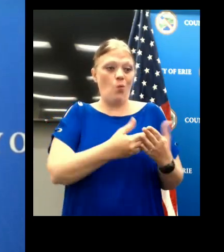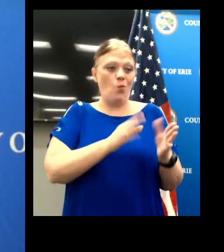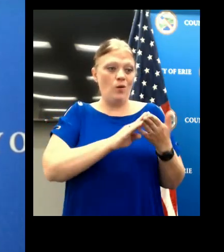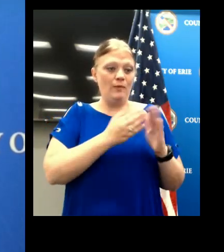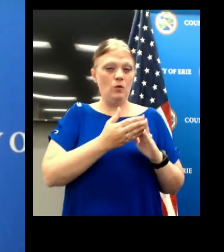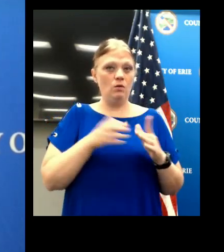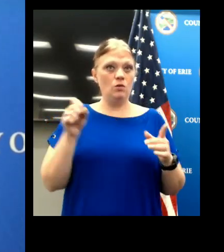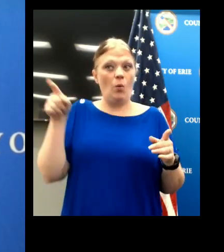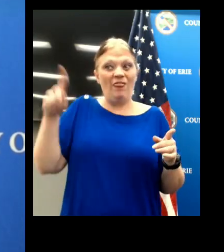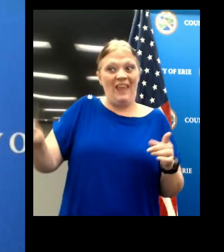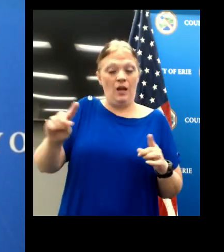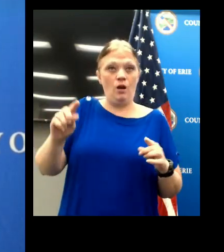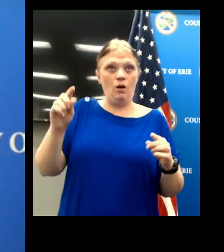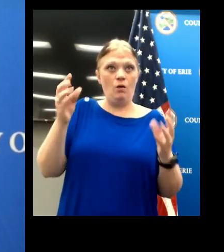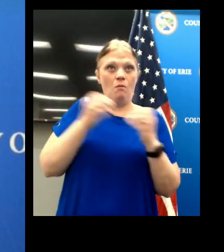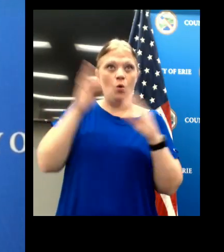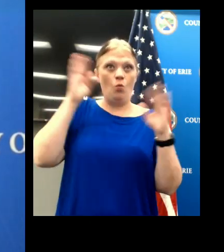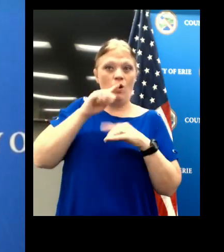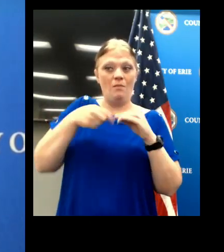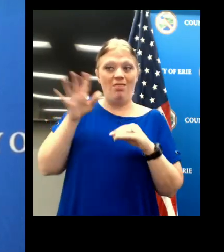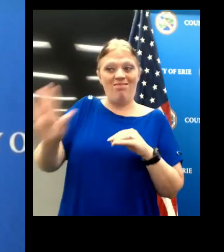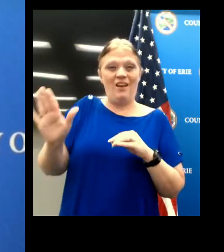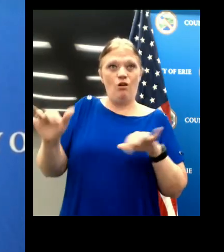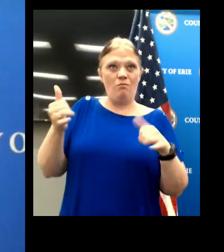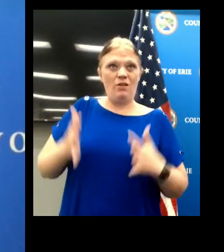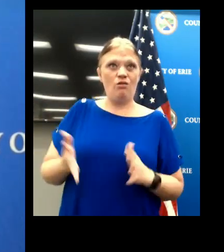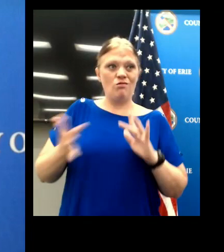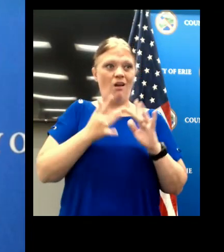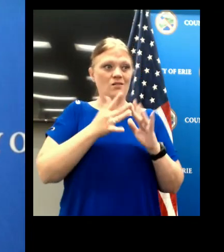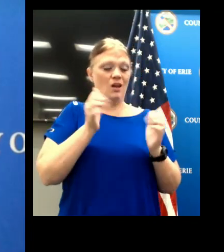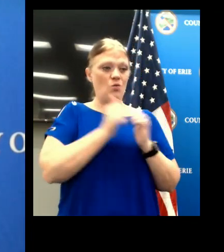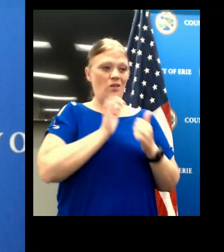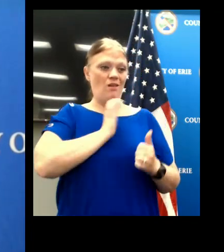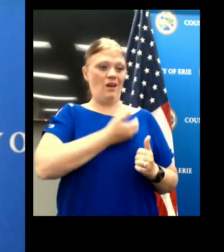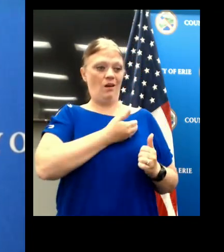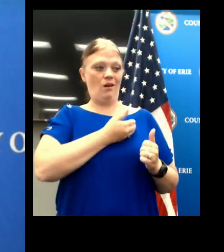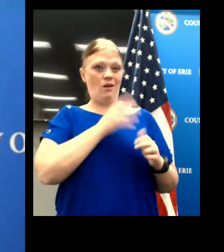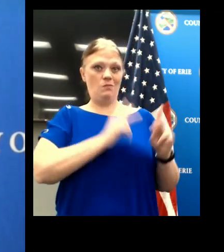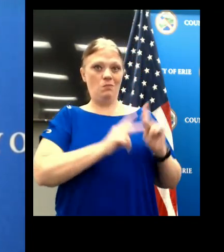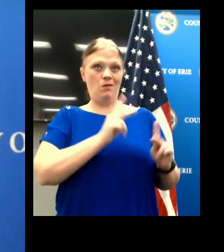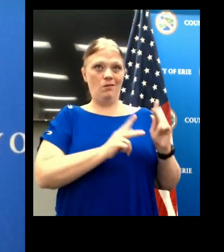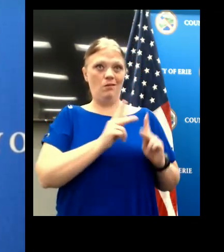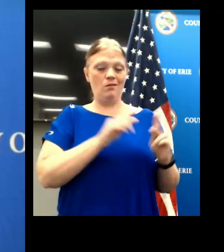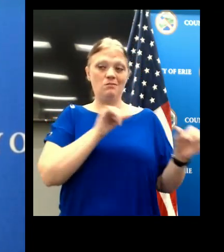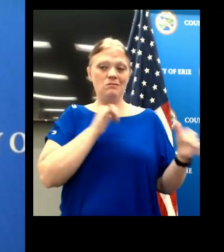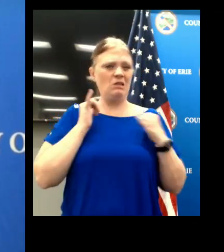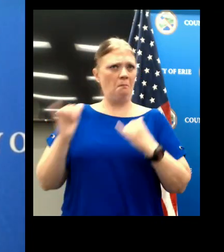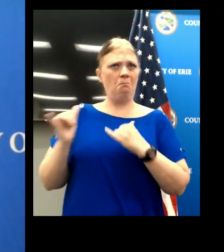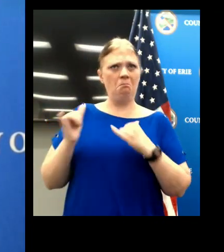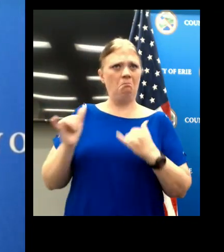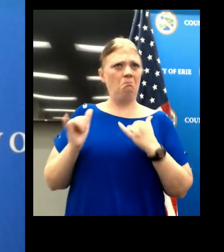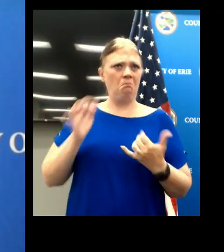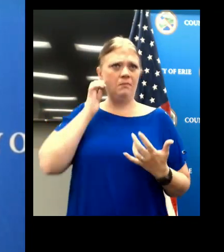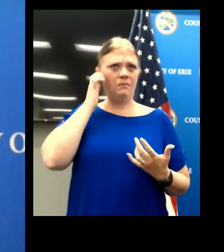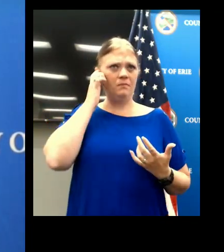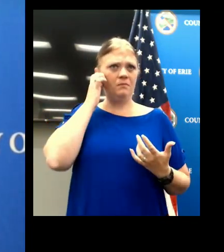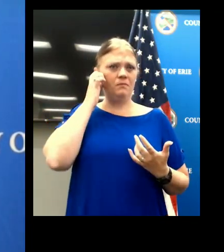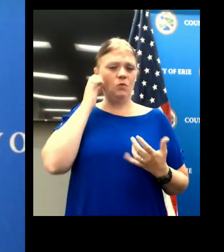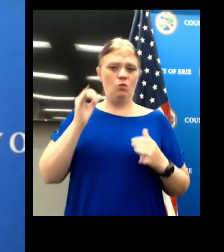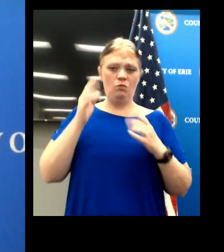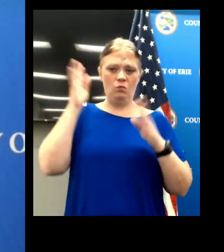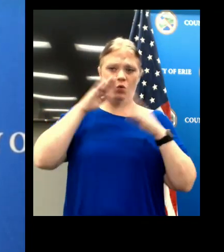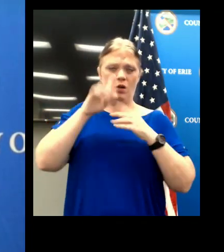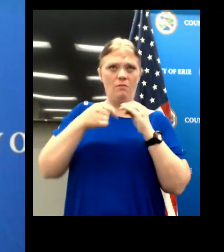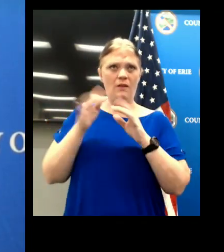truthfully worried about their players coming in contact with our general populace just as much as we are worried about the players coming